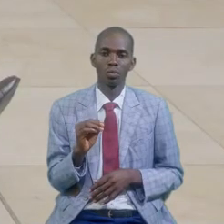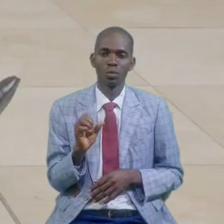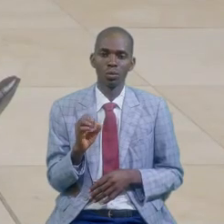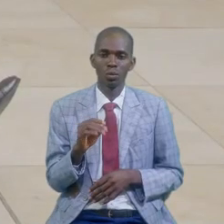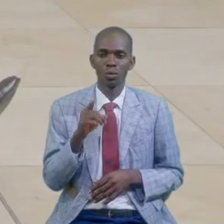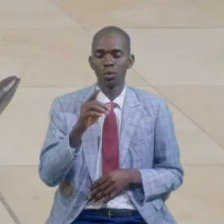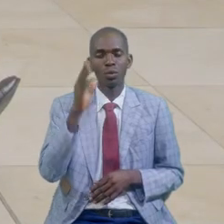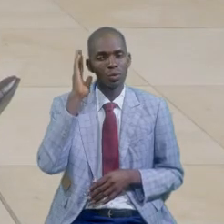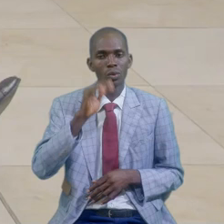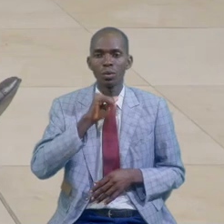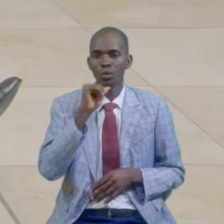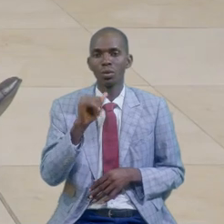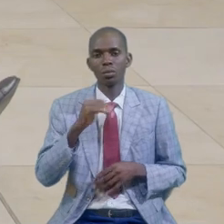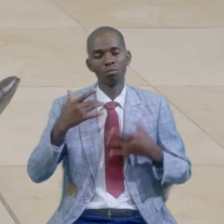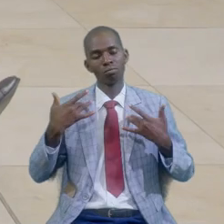up.